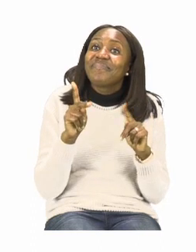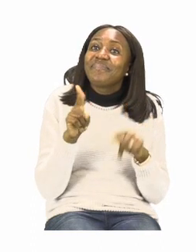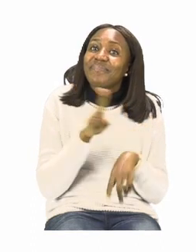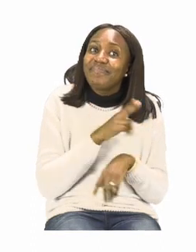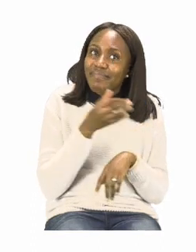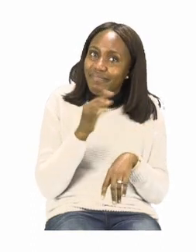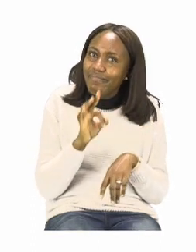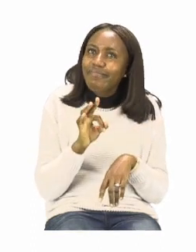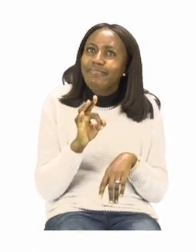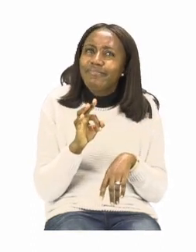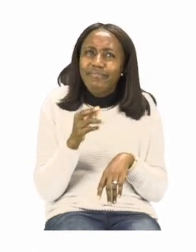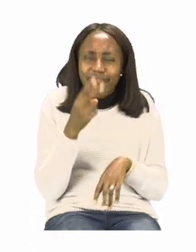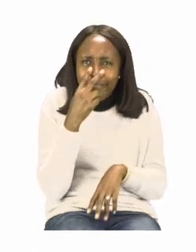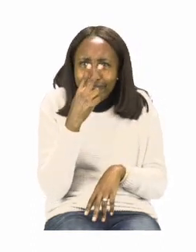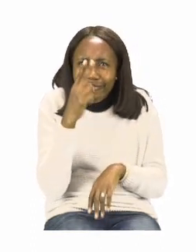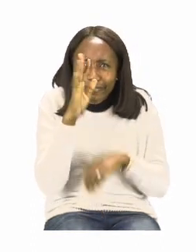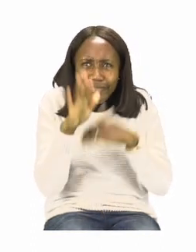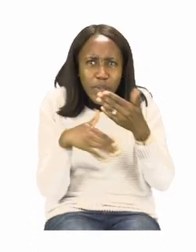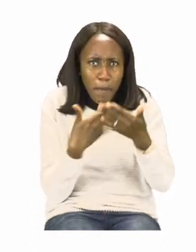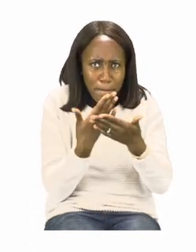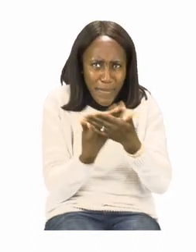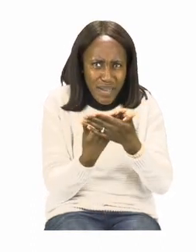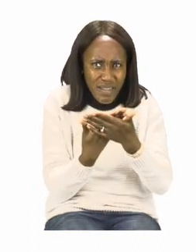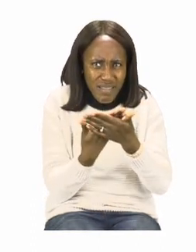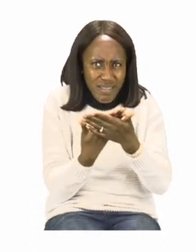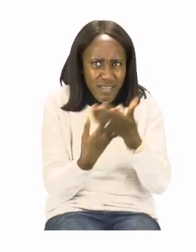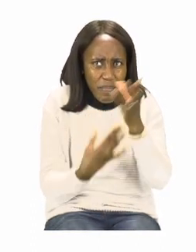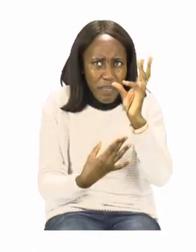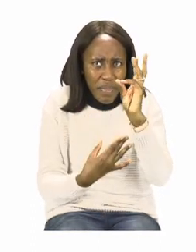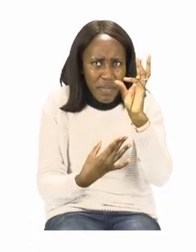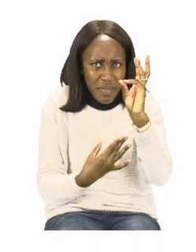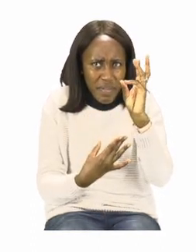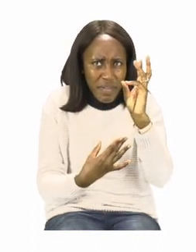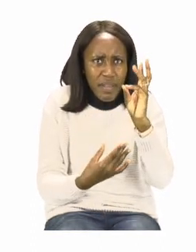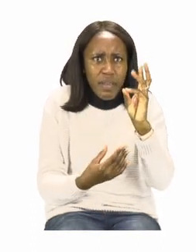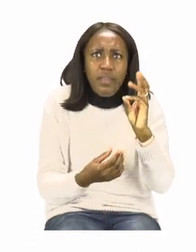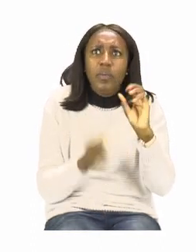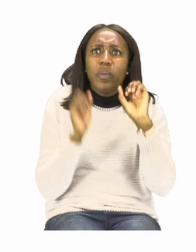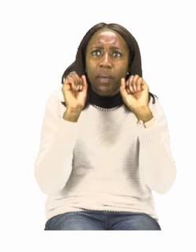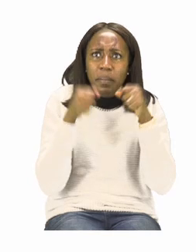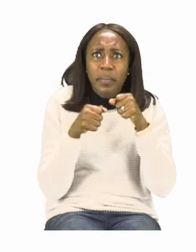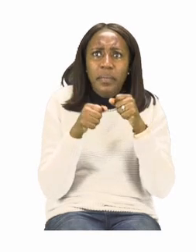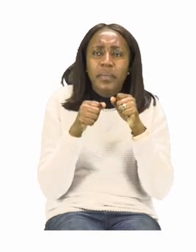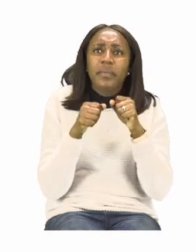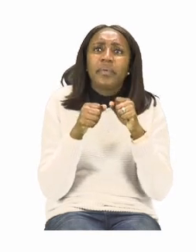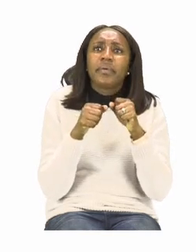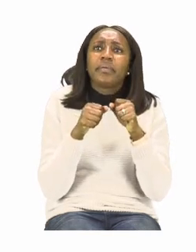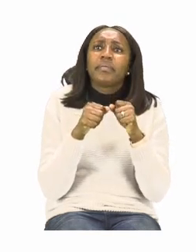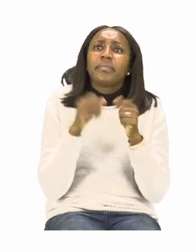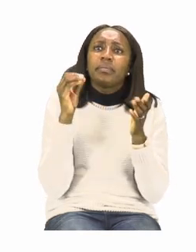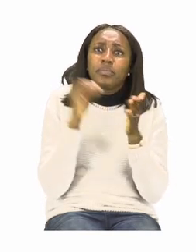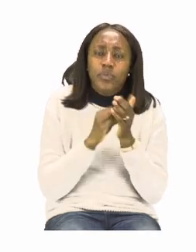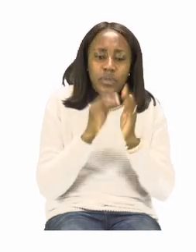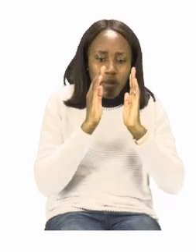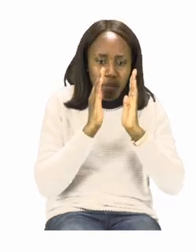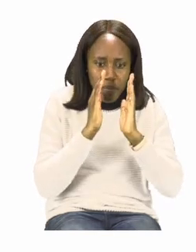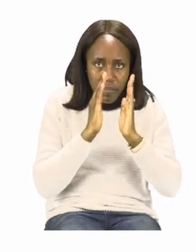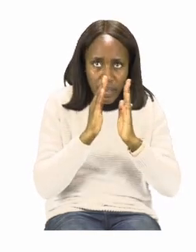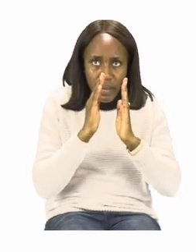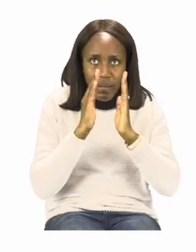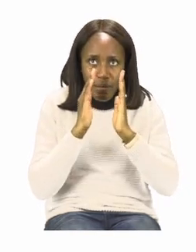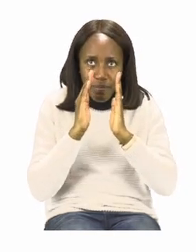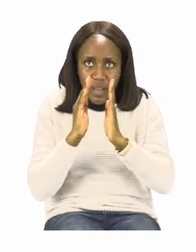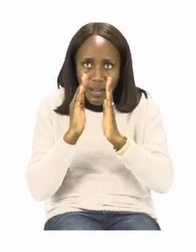we're going to look at the pictures and do some sequencing. Now, this is all about how to